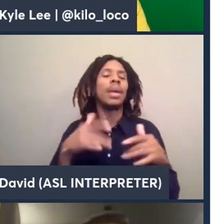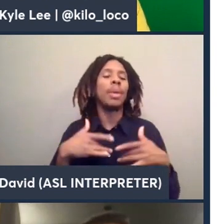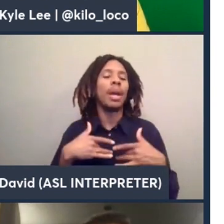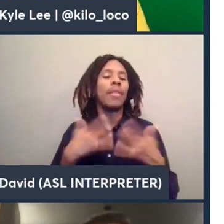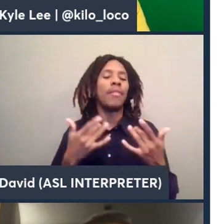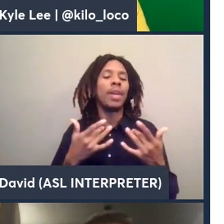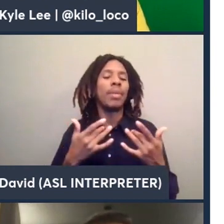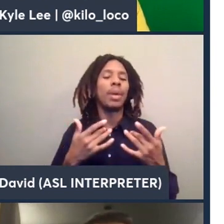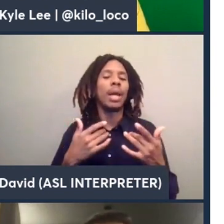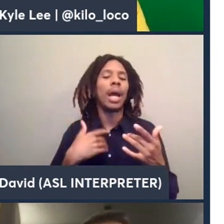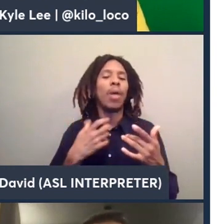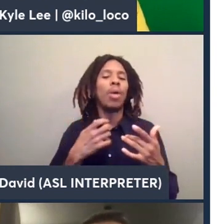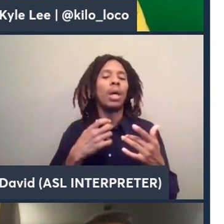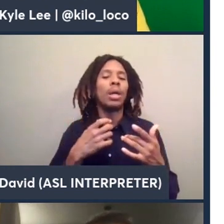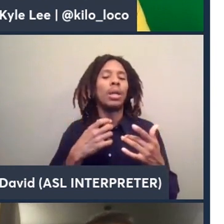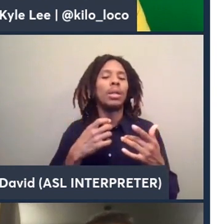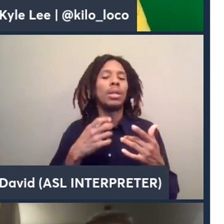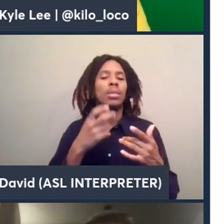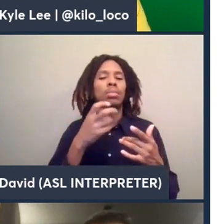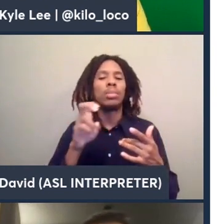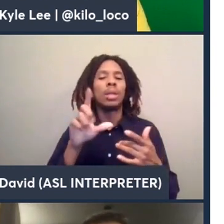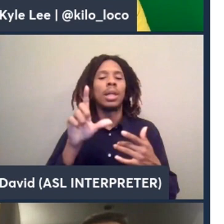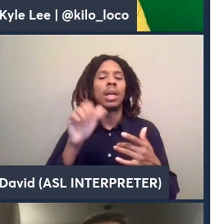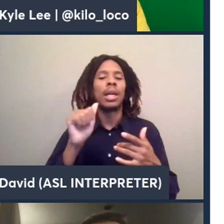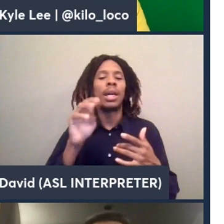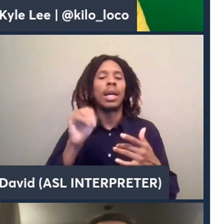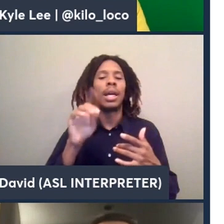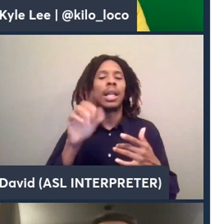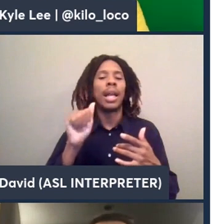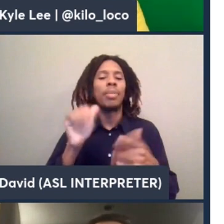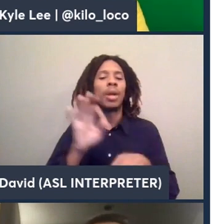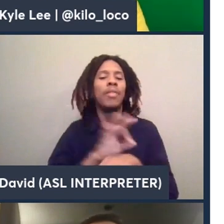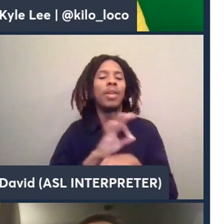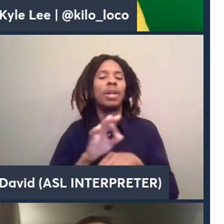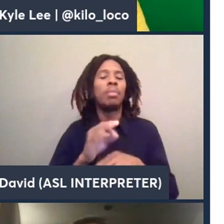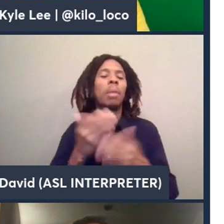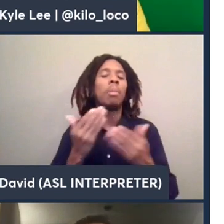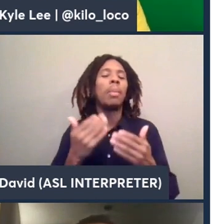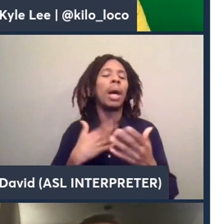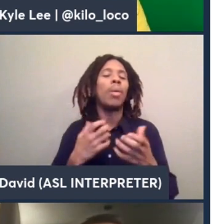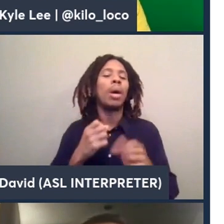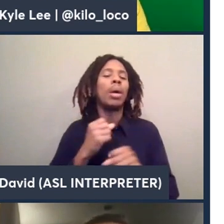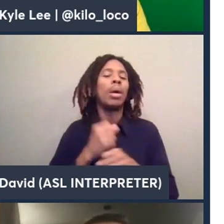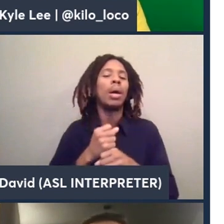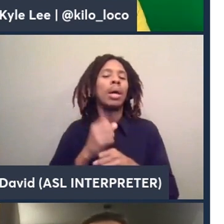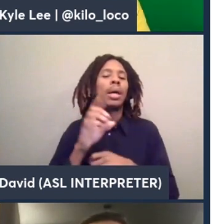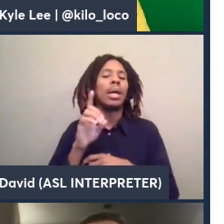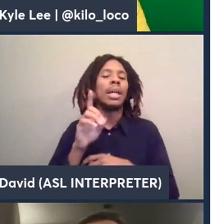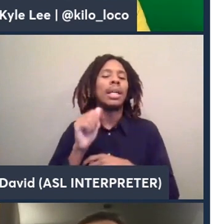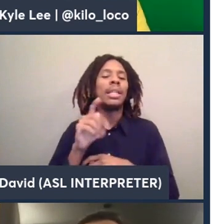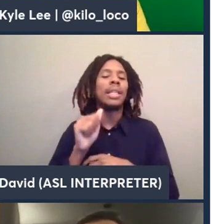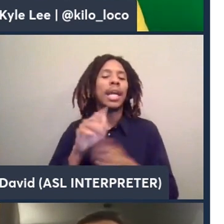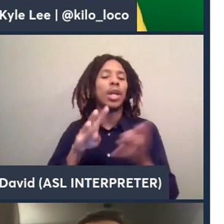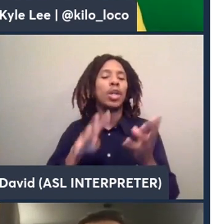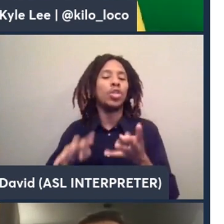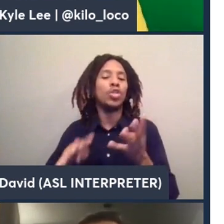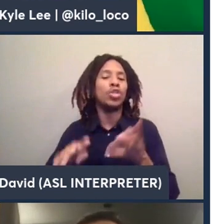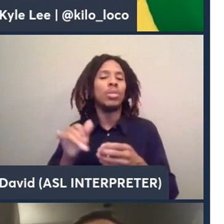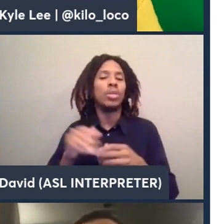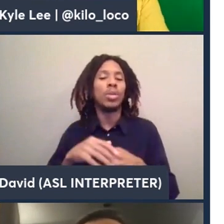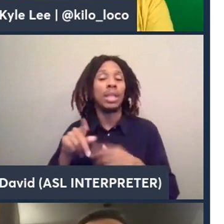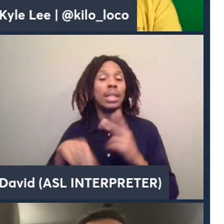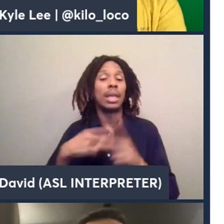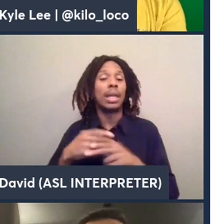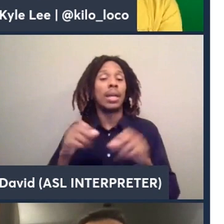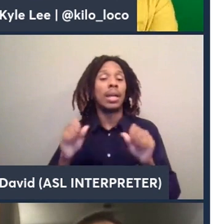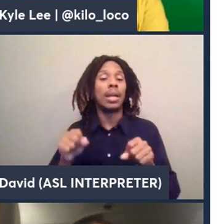Lambda function. So let's just, you know, add a Lambda function. But I also maybe want to create a data stream out of that. So this kind of capability was